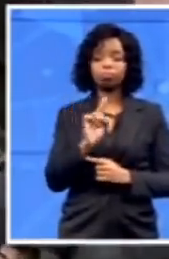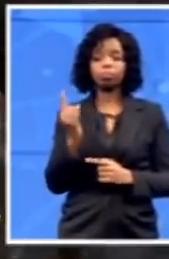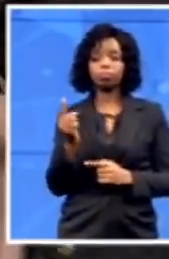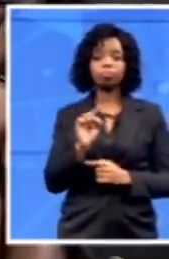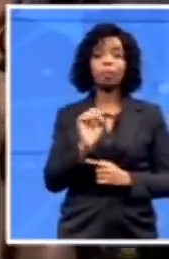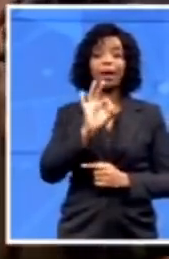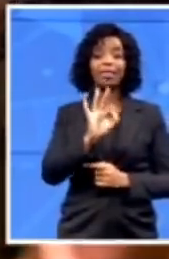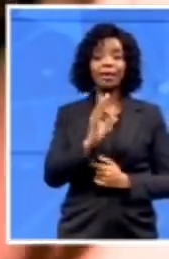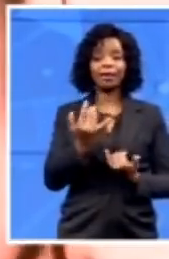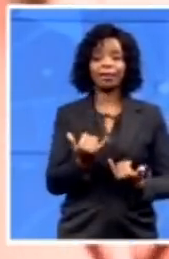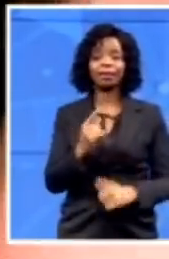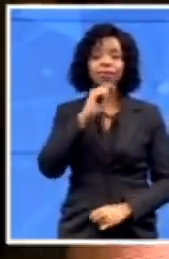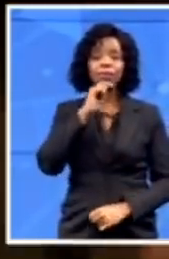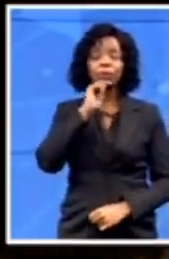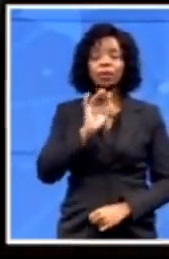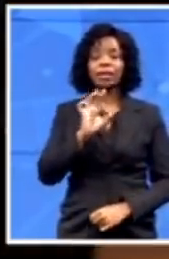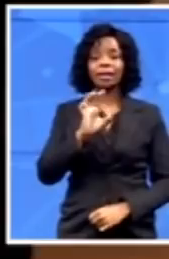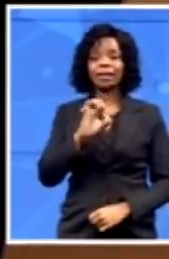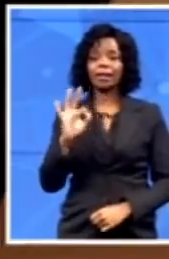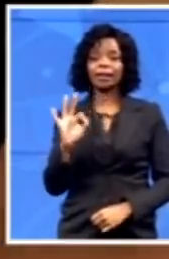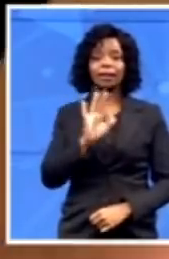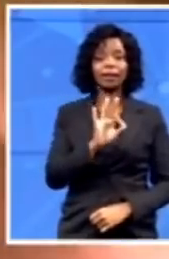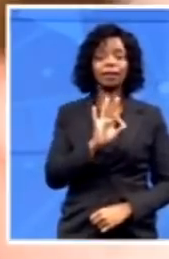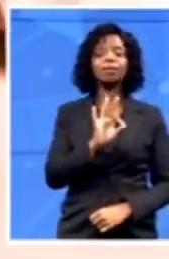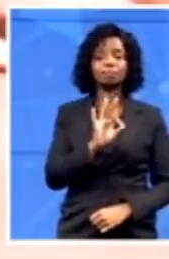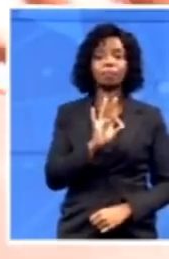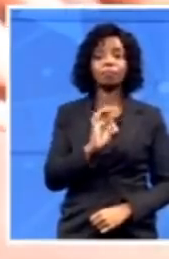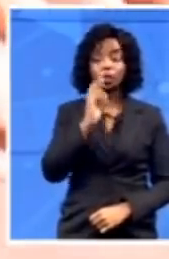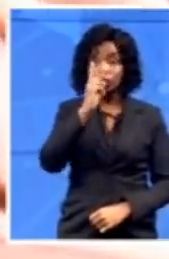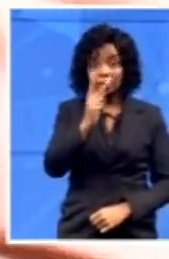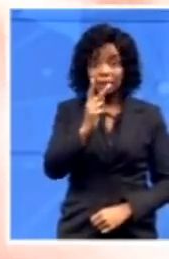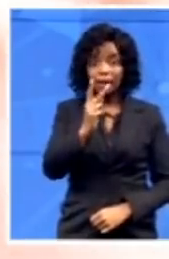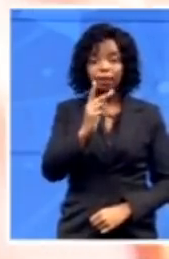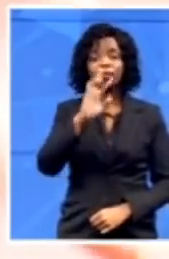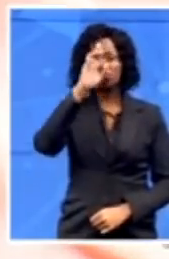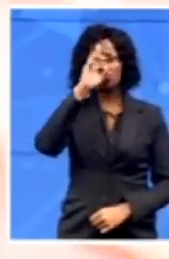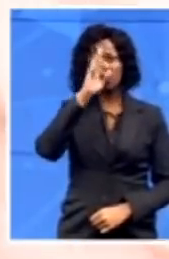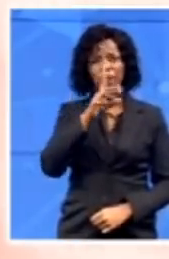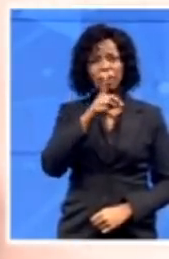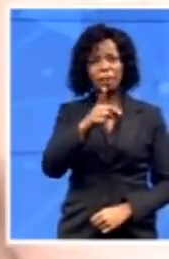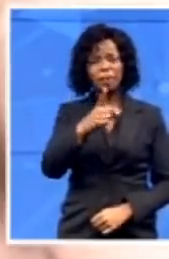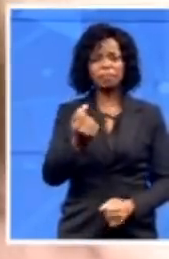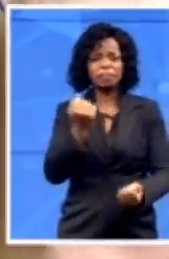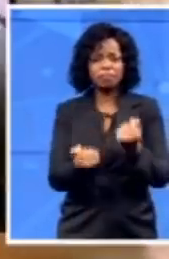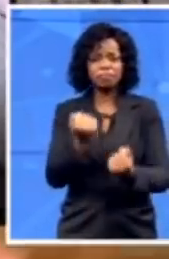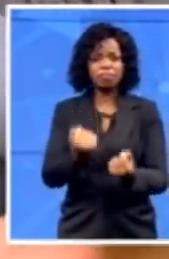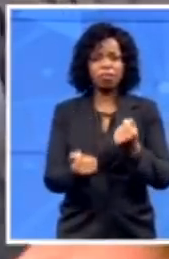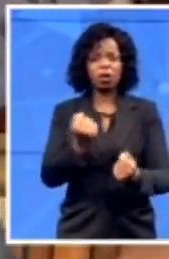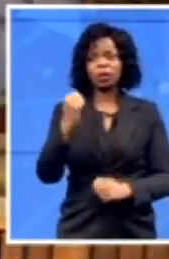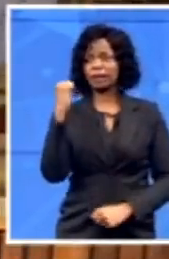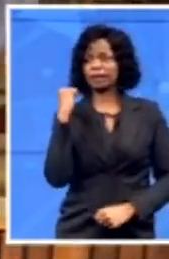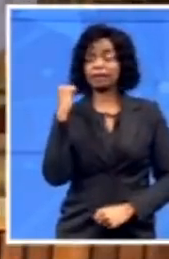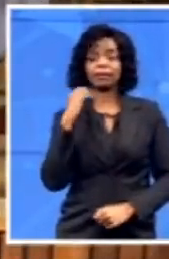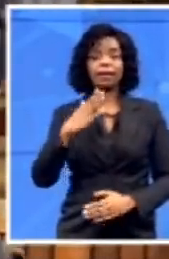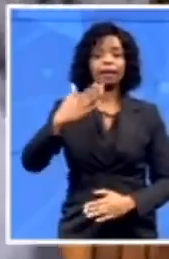into court. As you can see, if you remember when the court ended yesterday, one of the issues of concerns